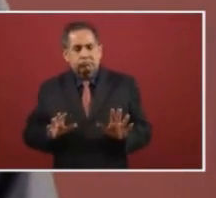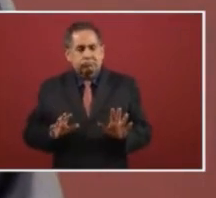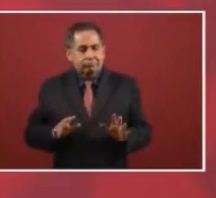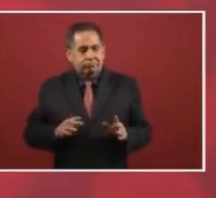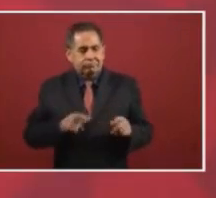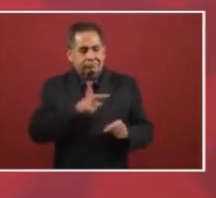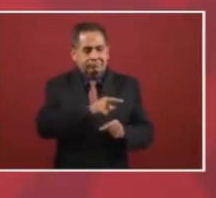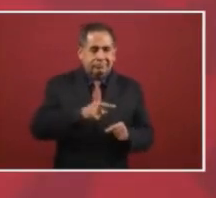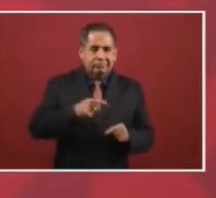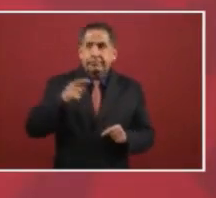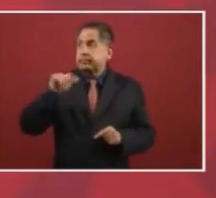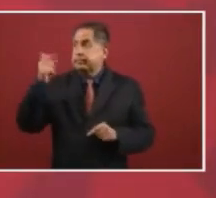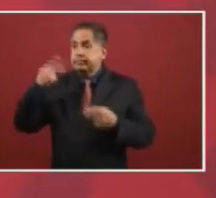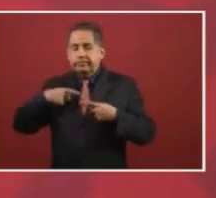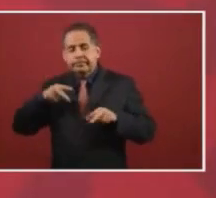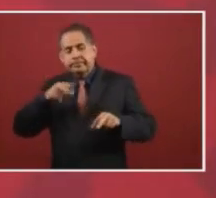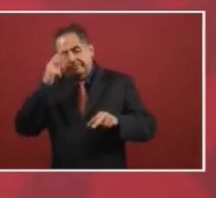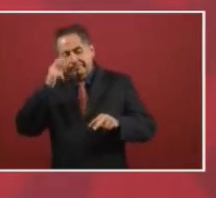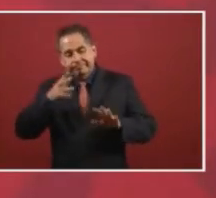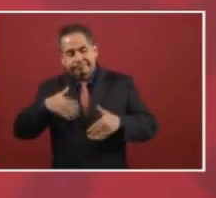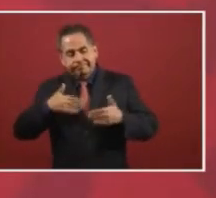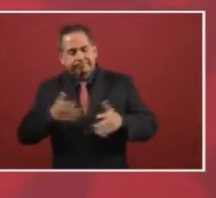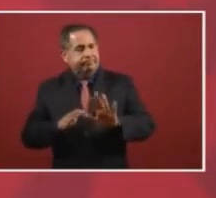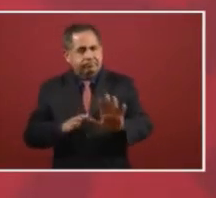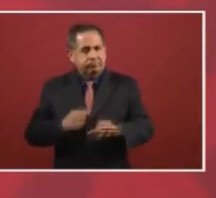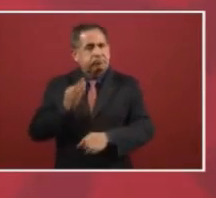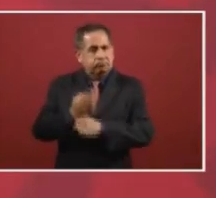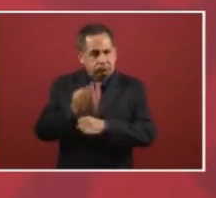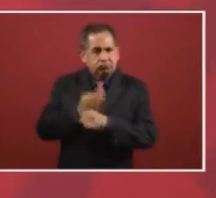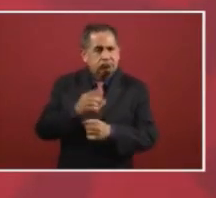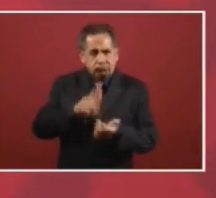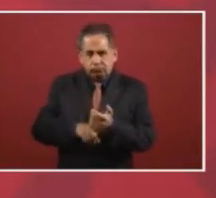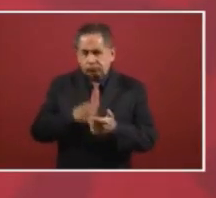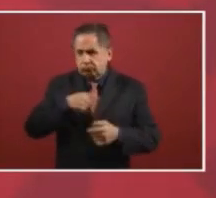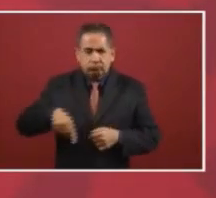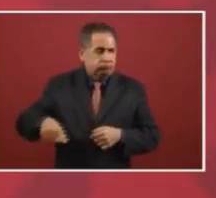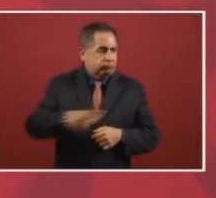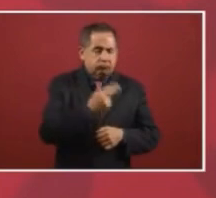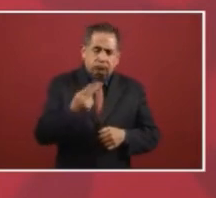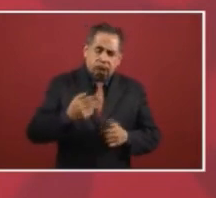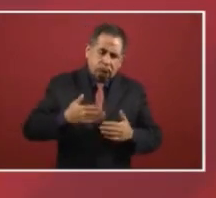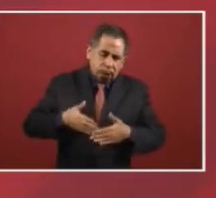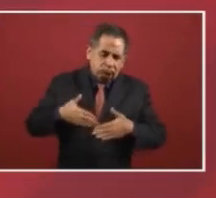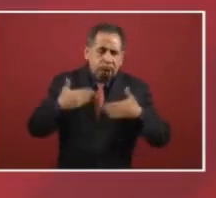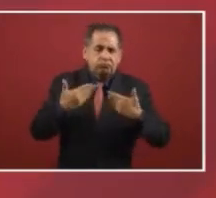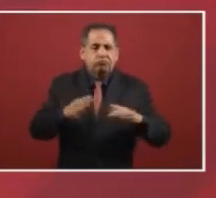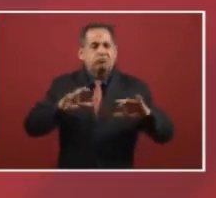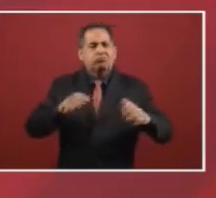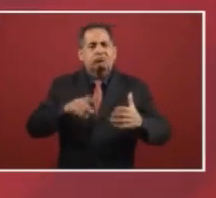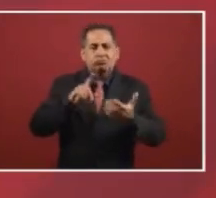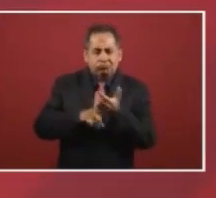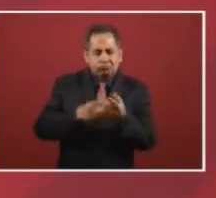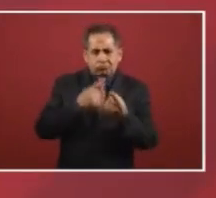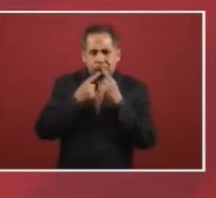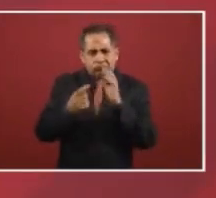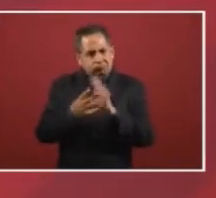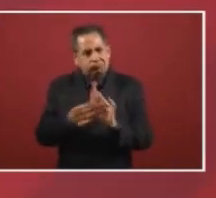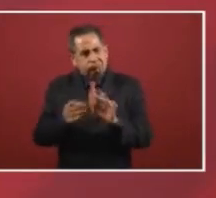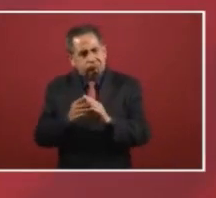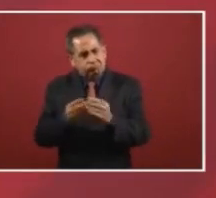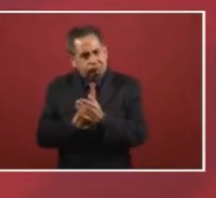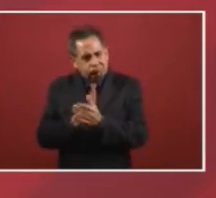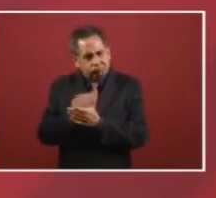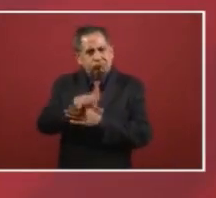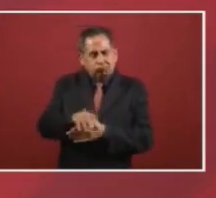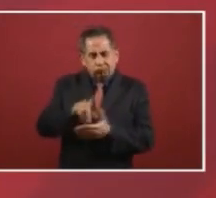government and towards Mexico. And at this time we need, at these times that we